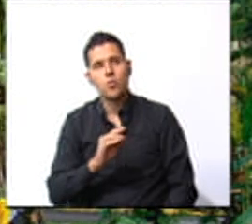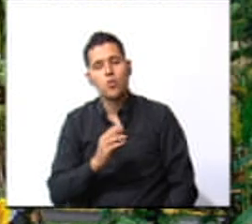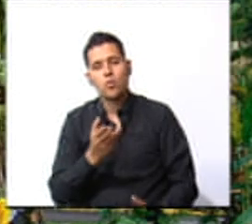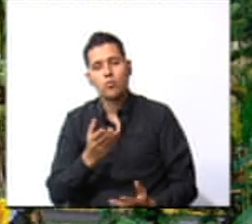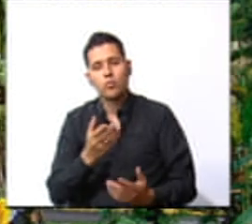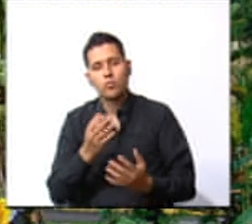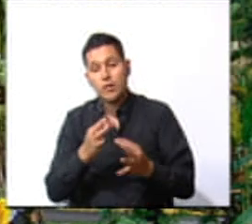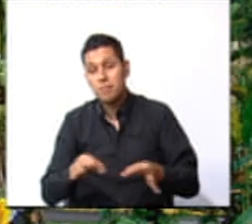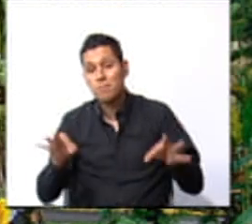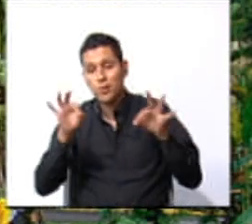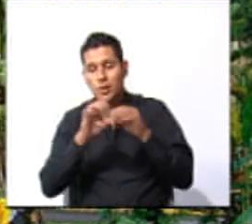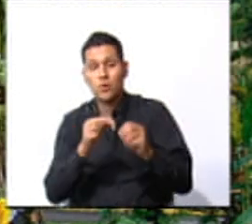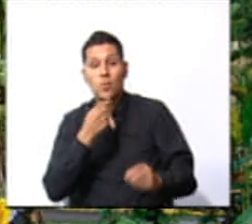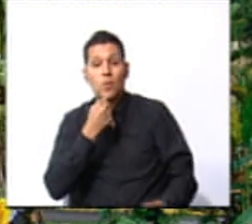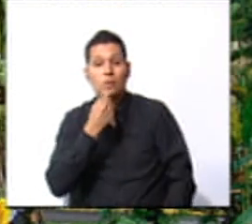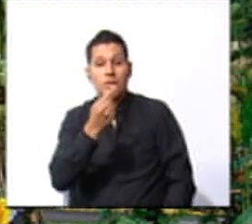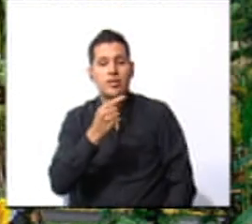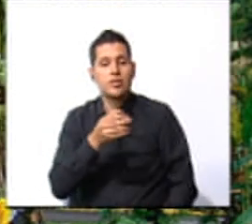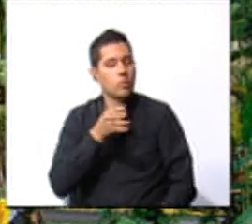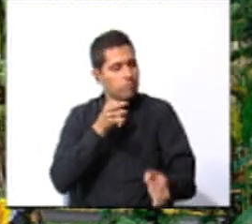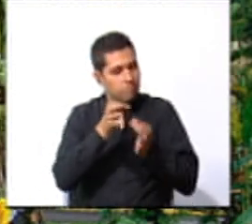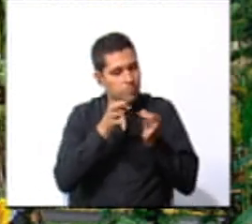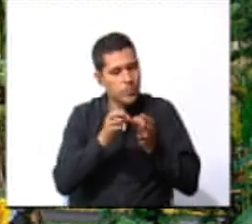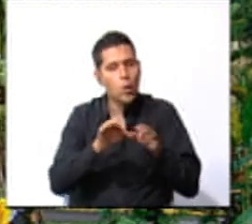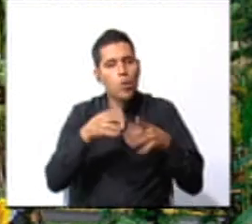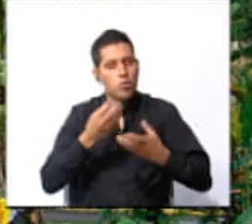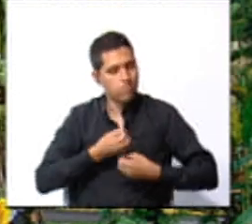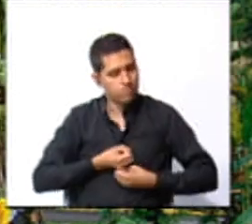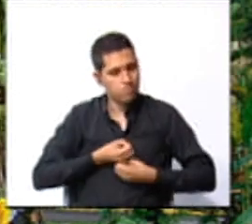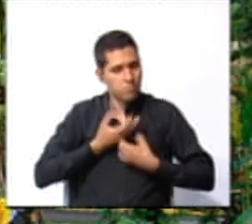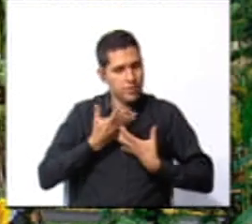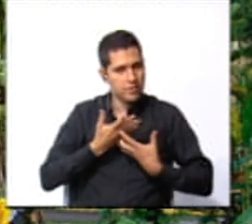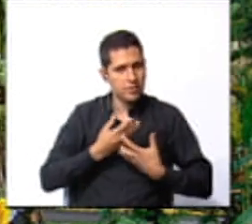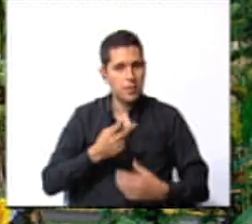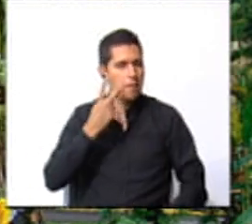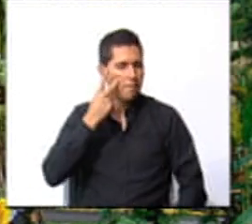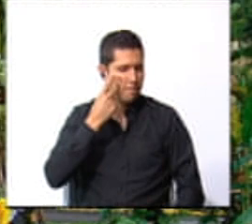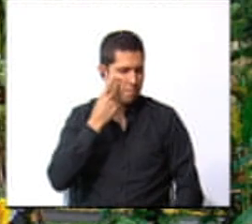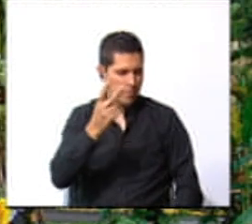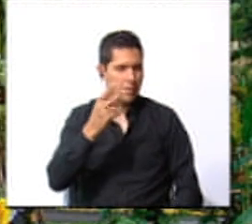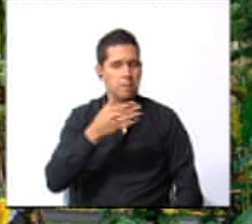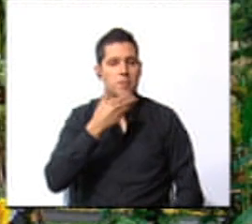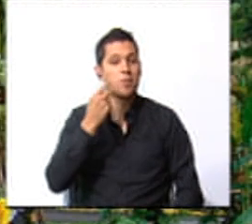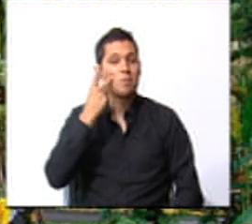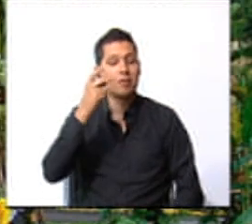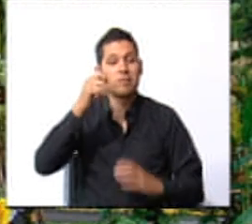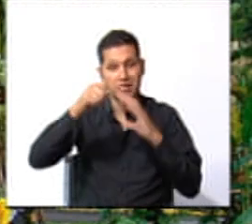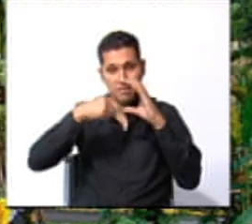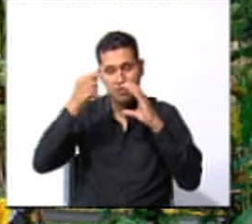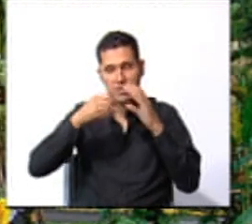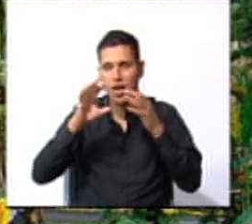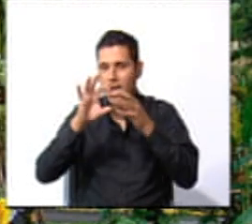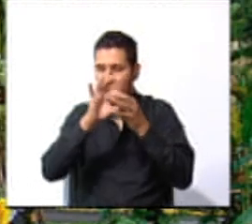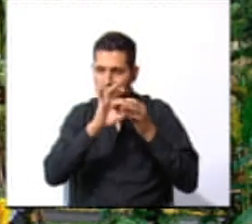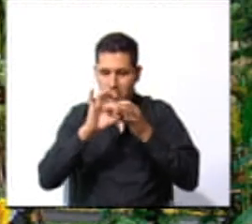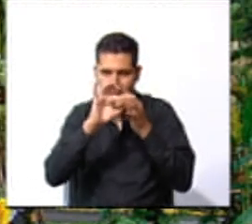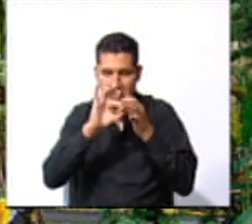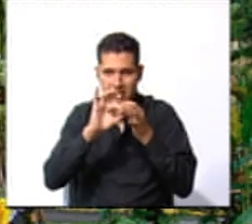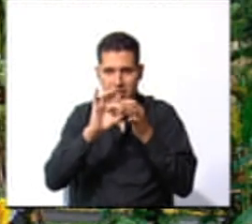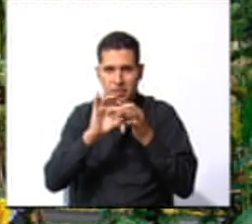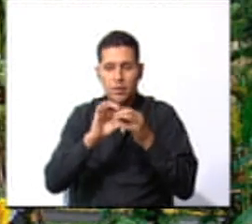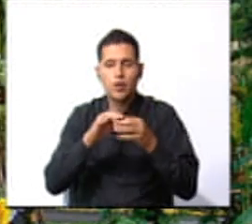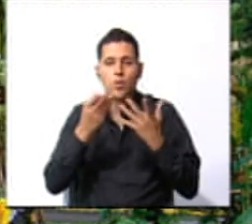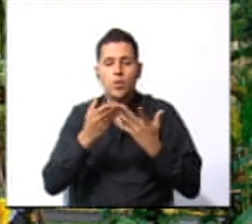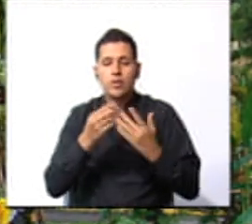important. Let's watch a video and let's pay attention about what an adjective